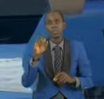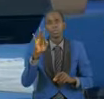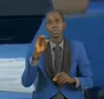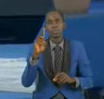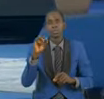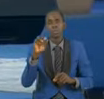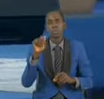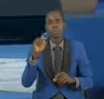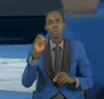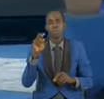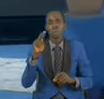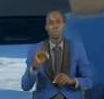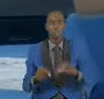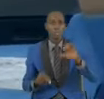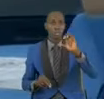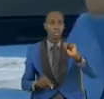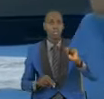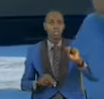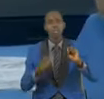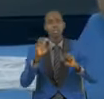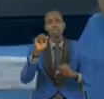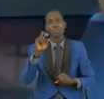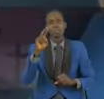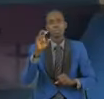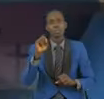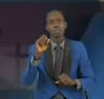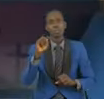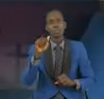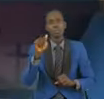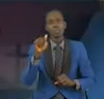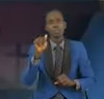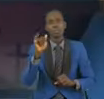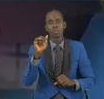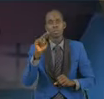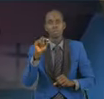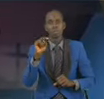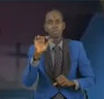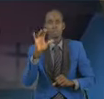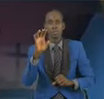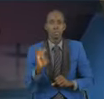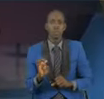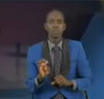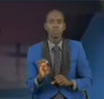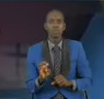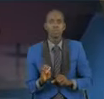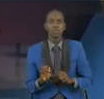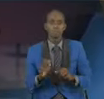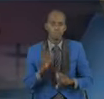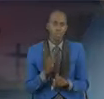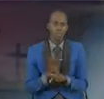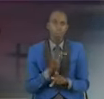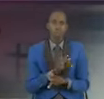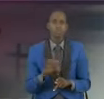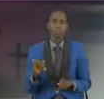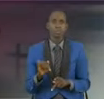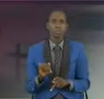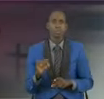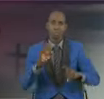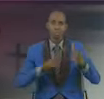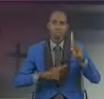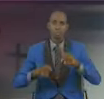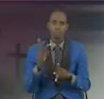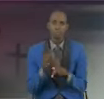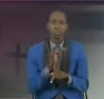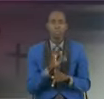heavenly vision till the end. Sustaining the heavenly vision